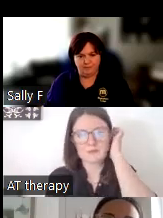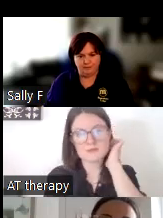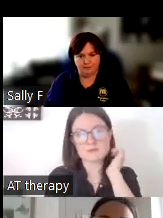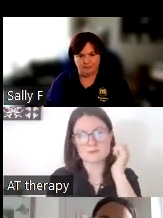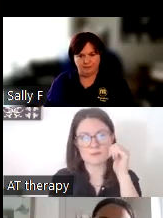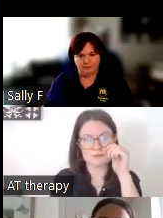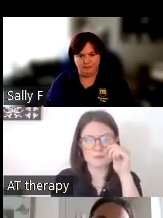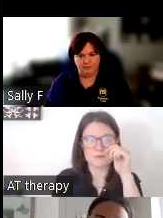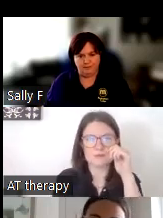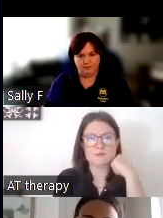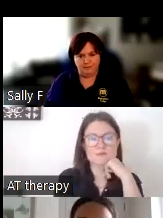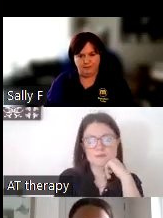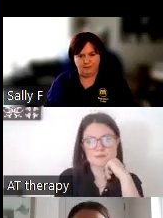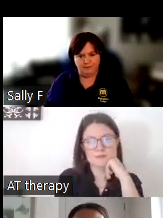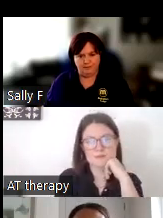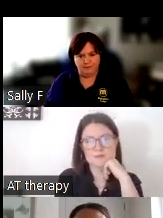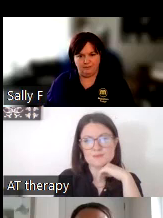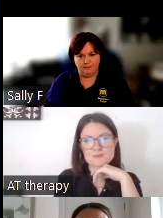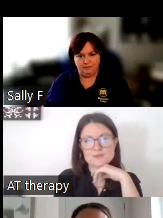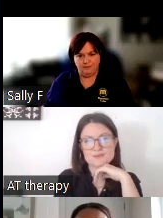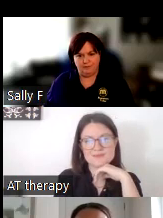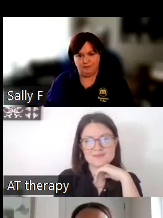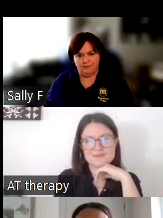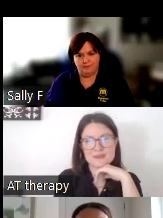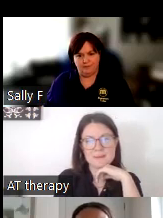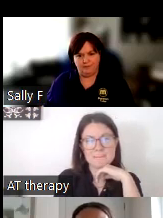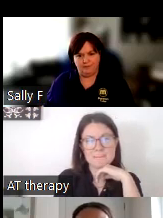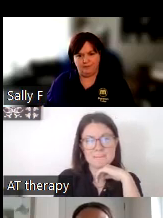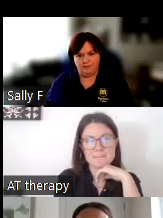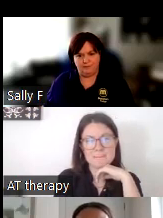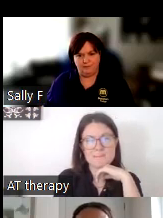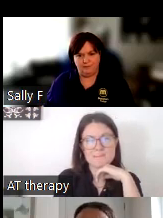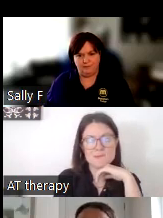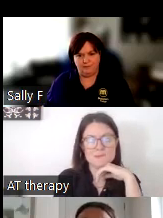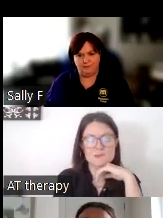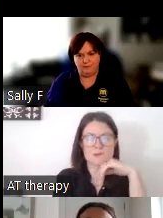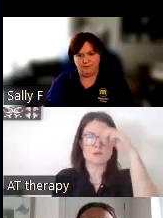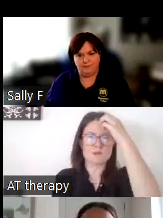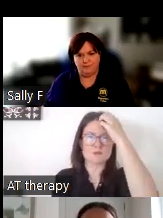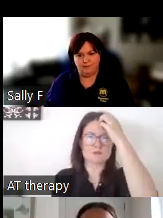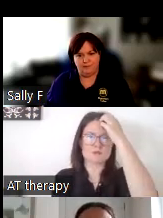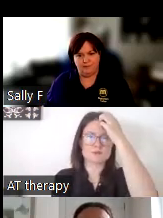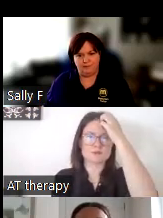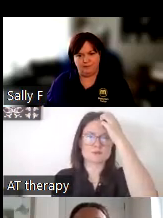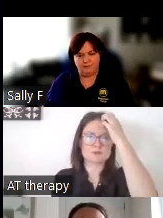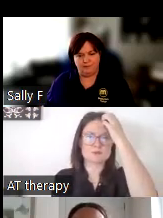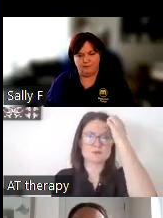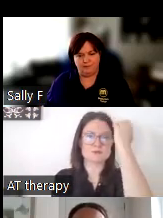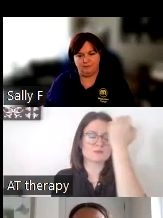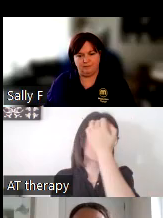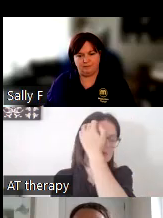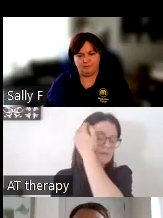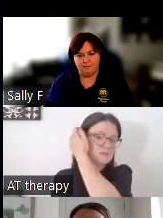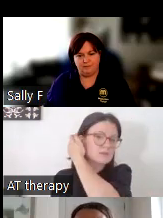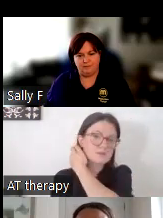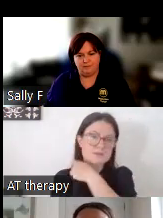therapy, it's a great way to support children to be able to tell stories about themselves, about others. And the